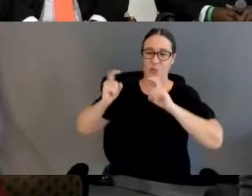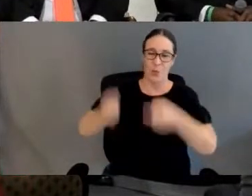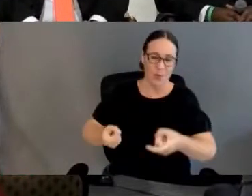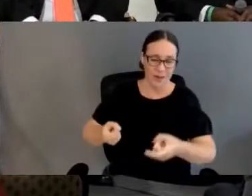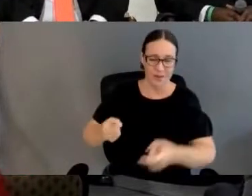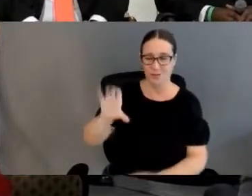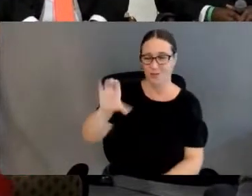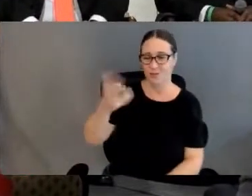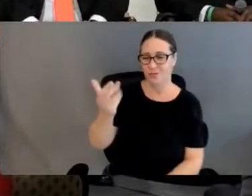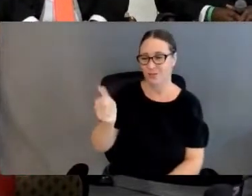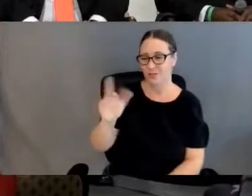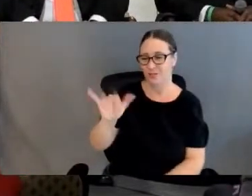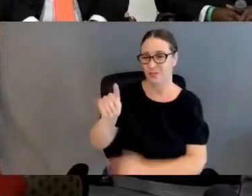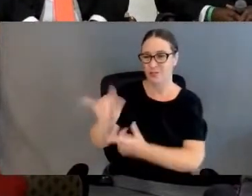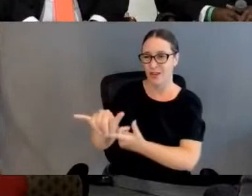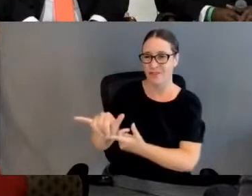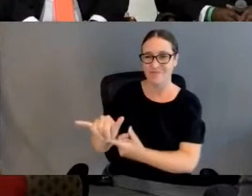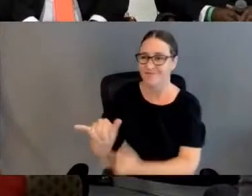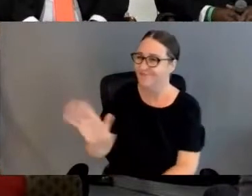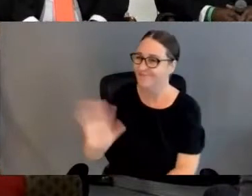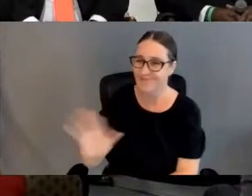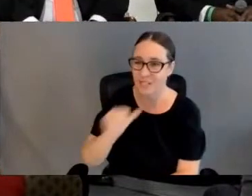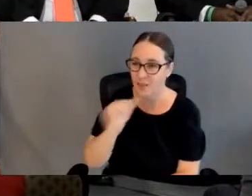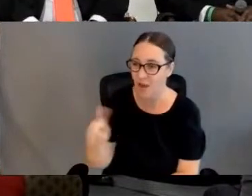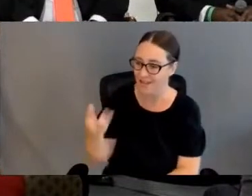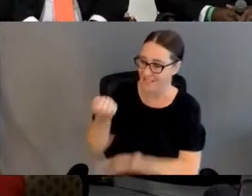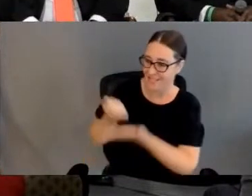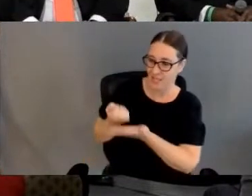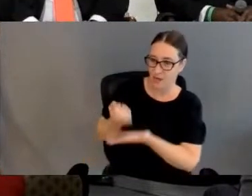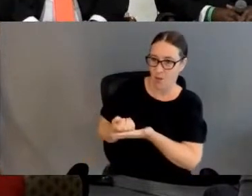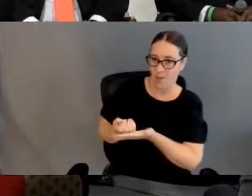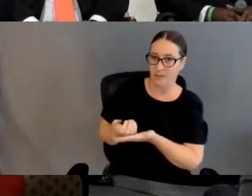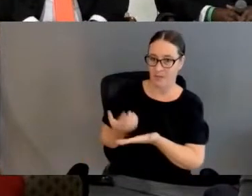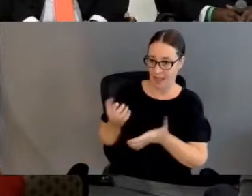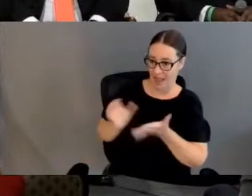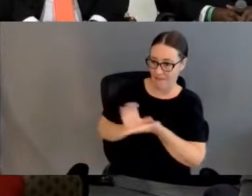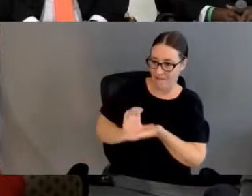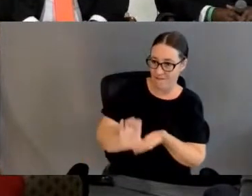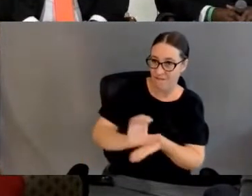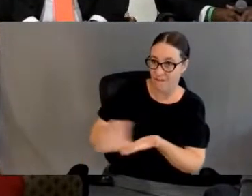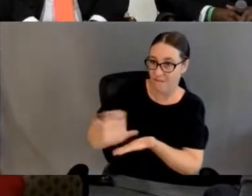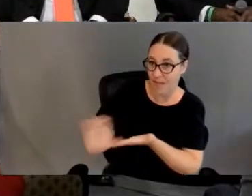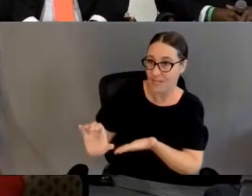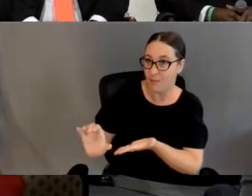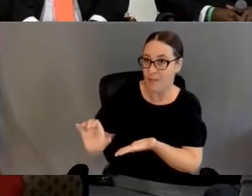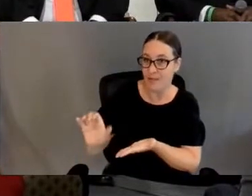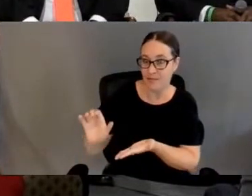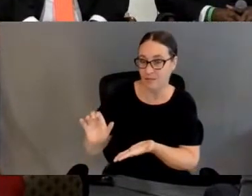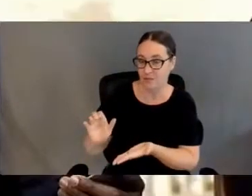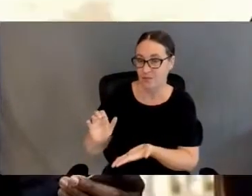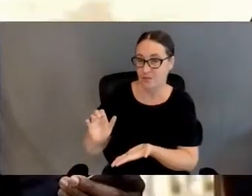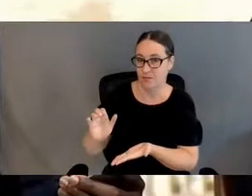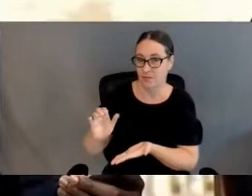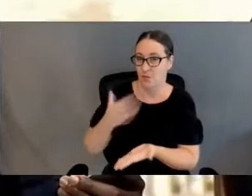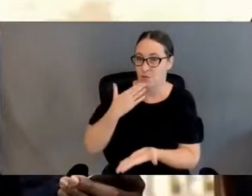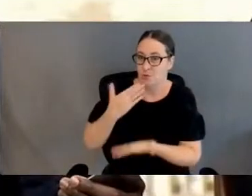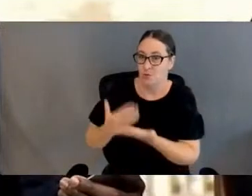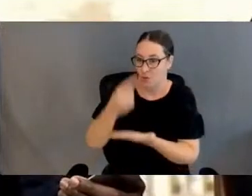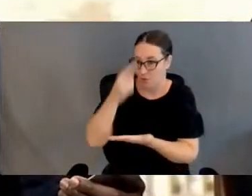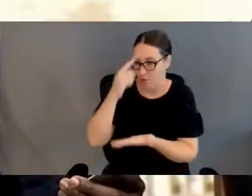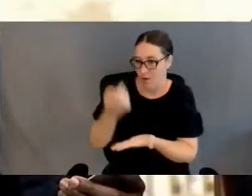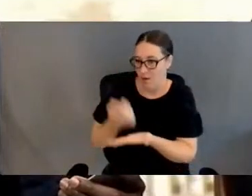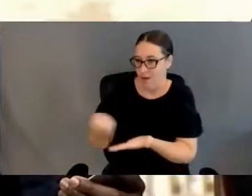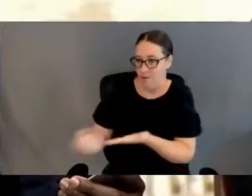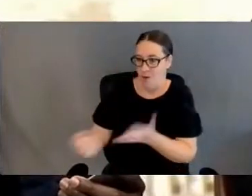not. It's economics, and investing in these communities makes sense from an economic standpoint, but the challenge we have is scale. And Sarah,